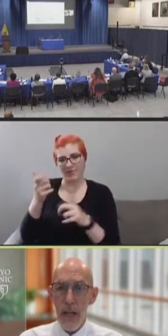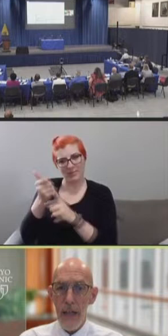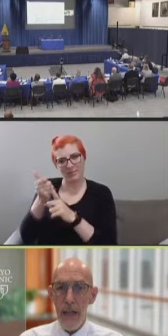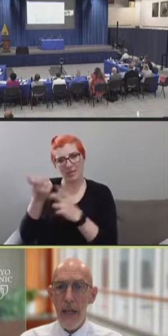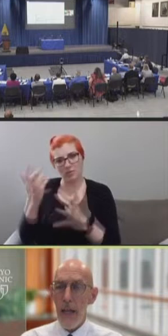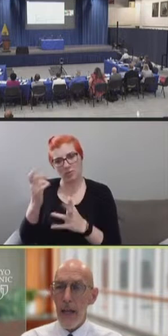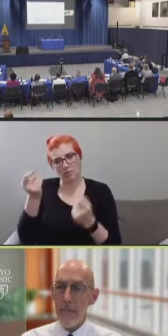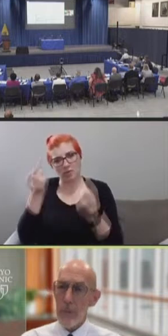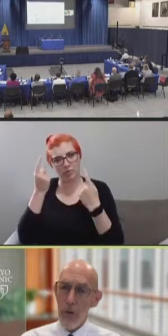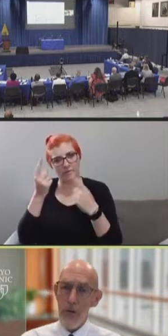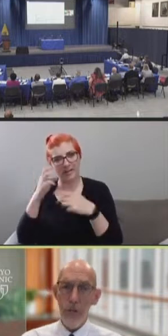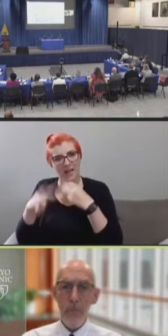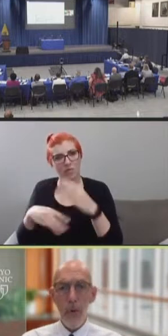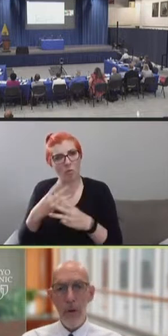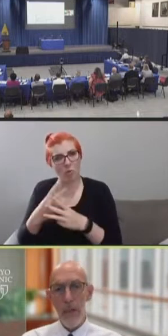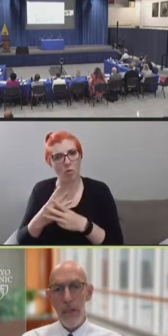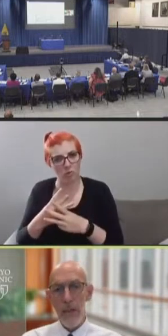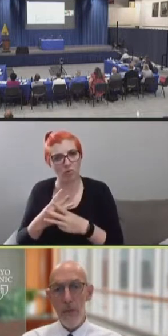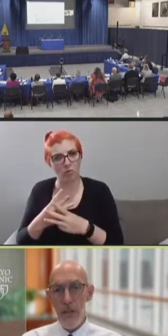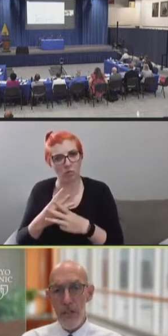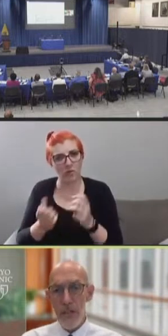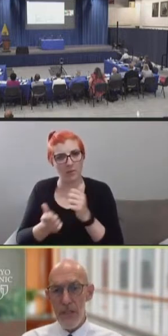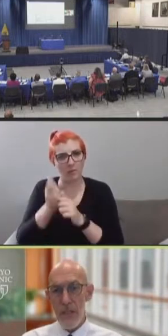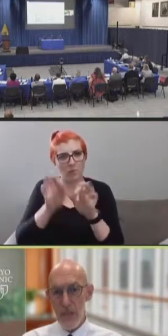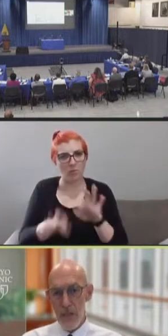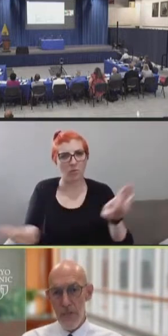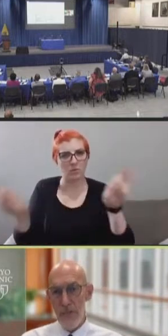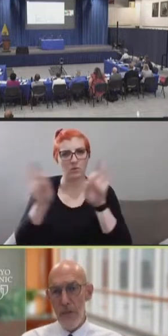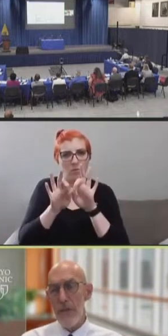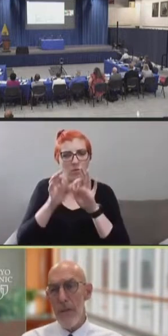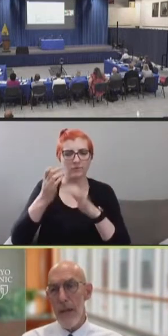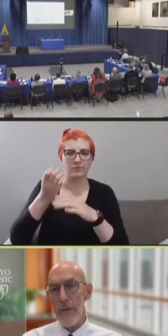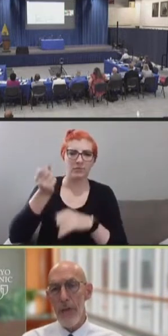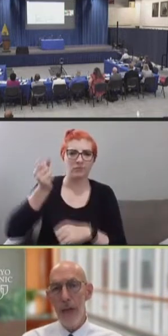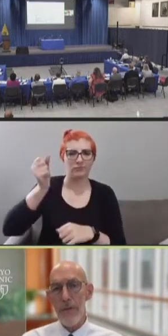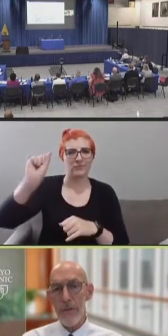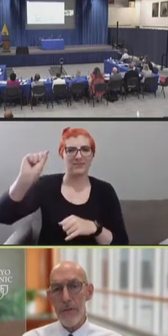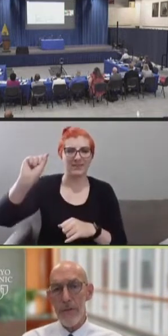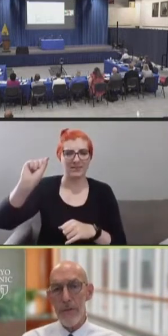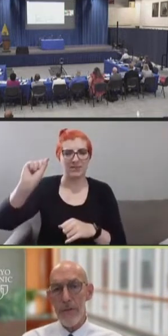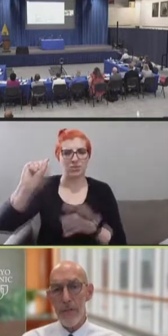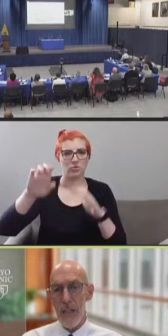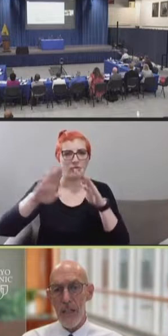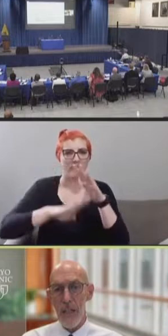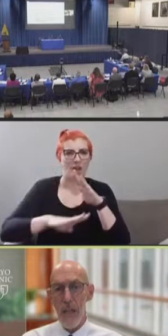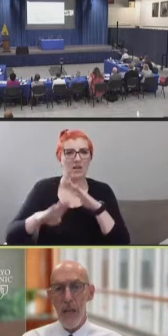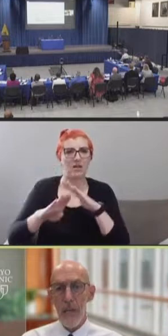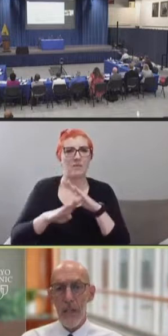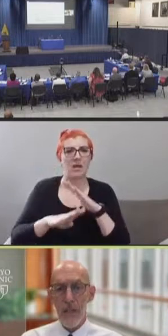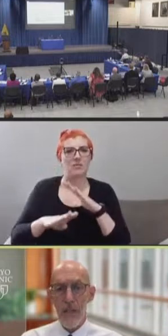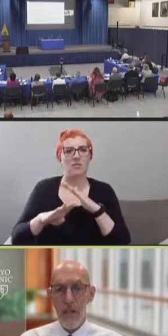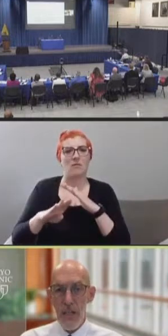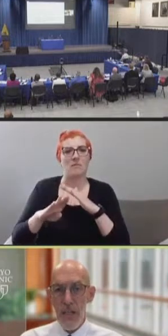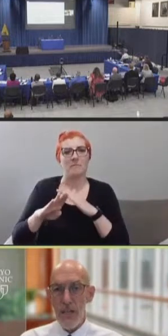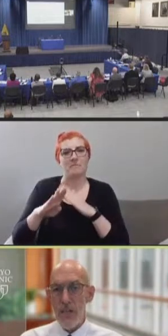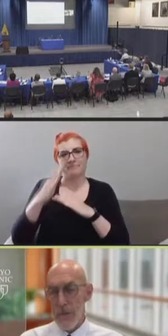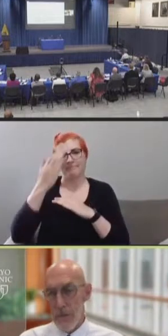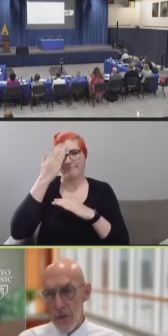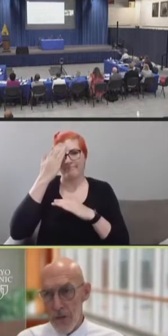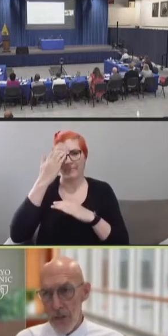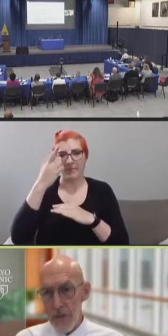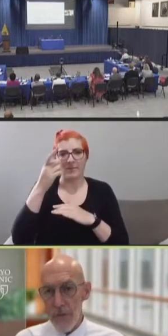is like. And most importantly, the resistance to fundamental novelties, because they're seen